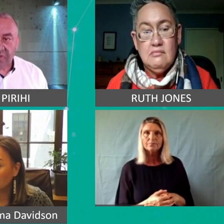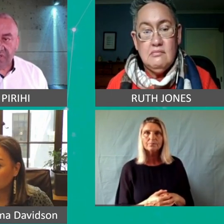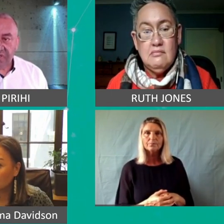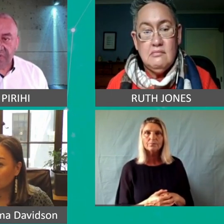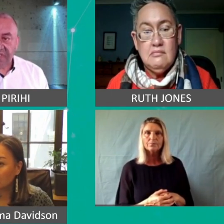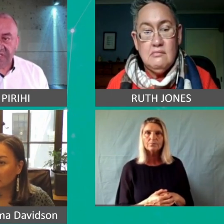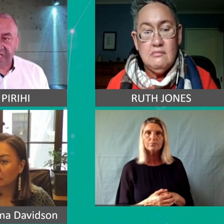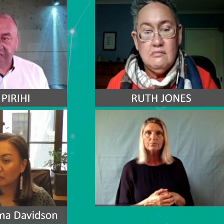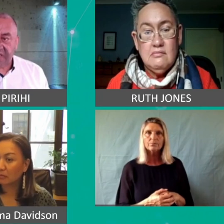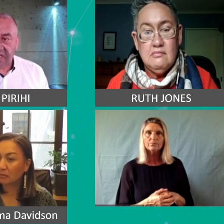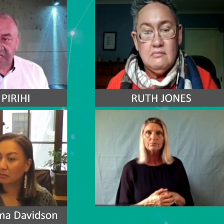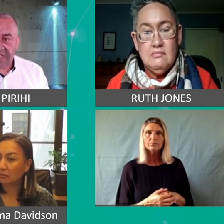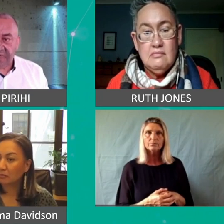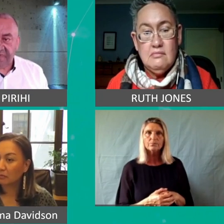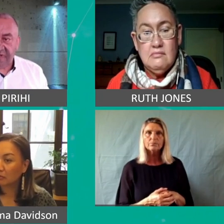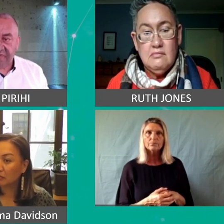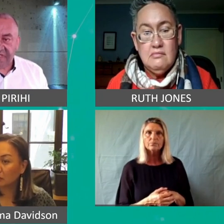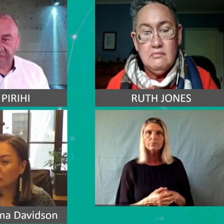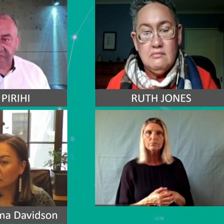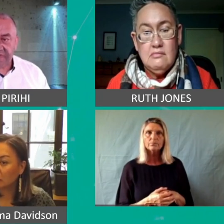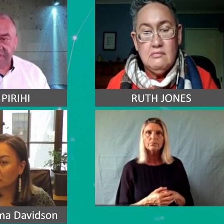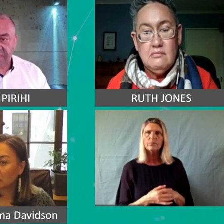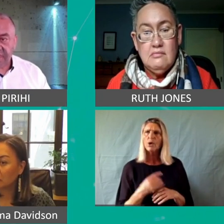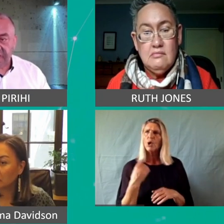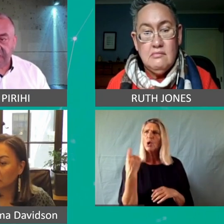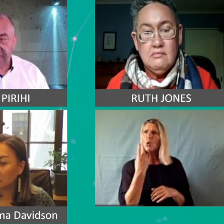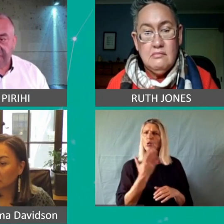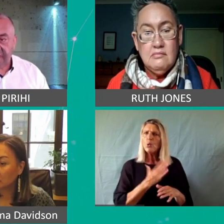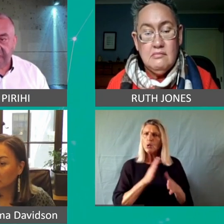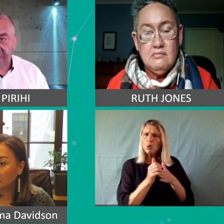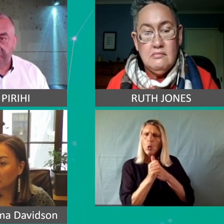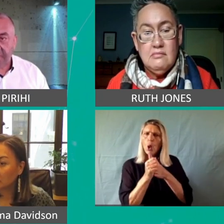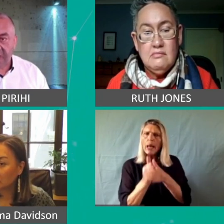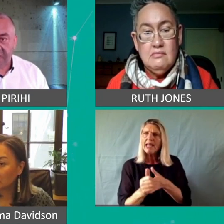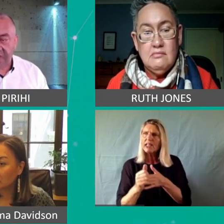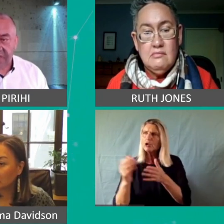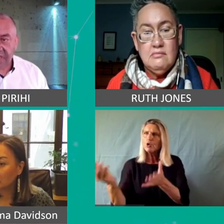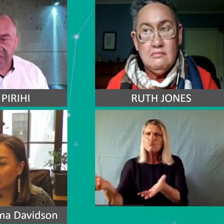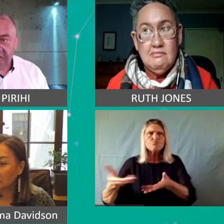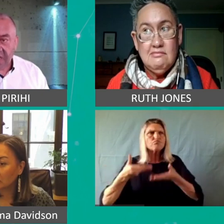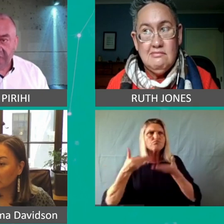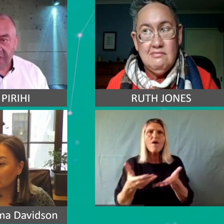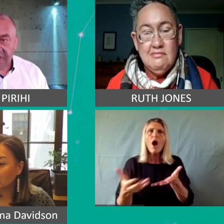Who do you want to take the lead to provide resources for Tangata Whaikaha Māori?